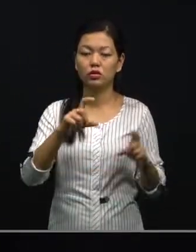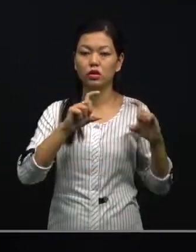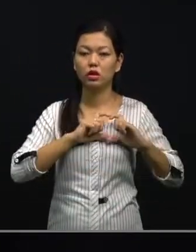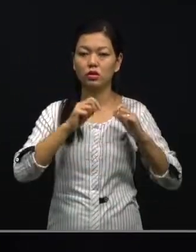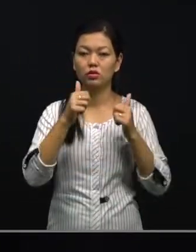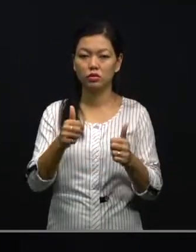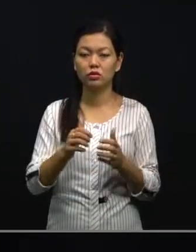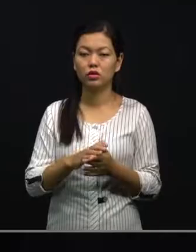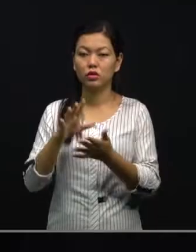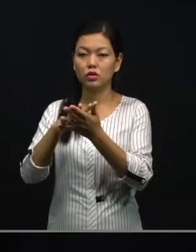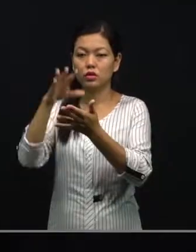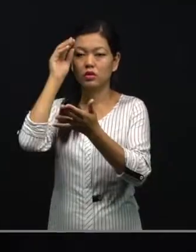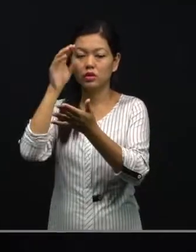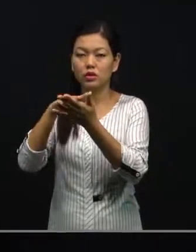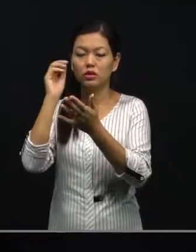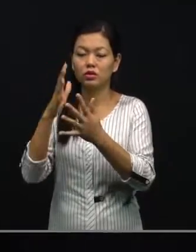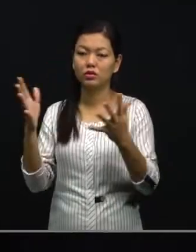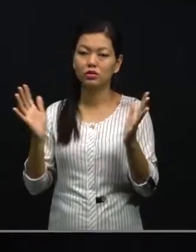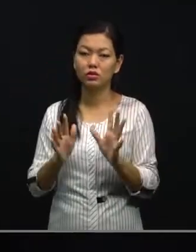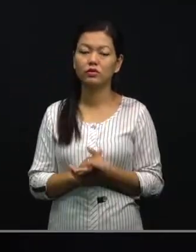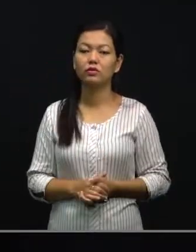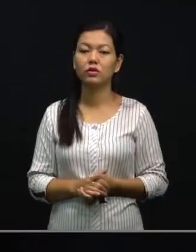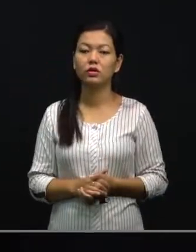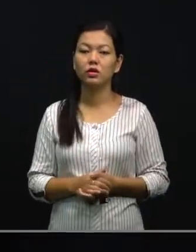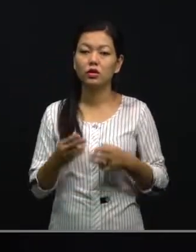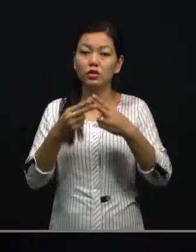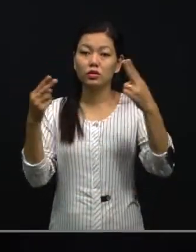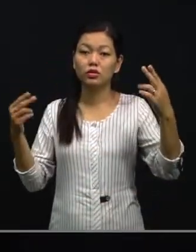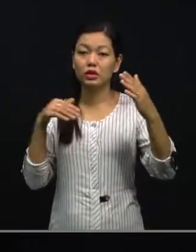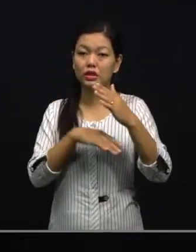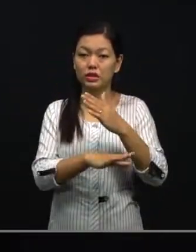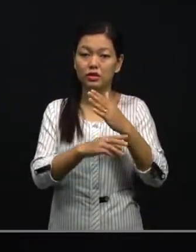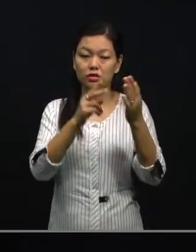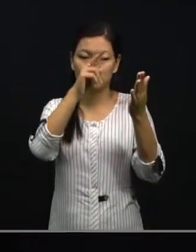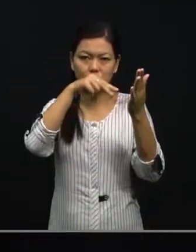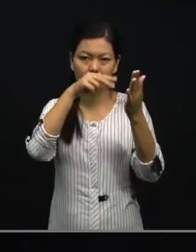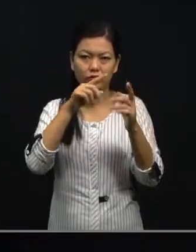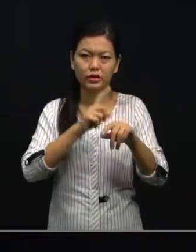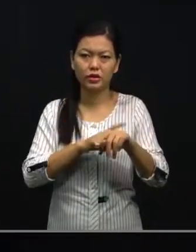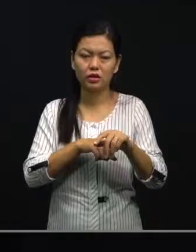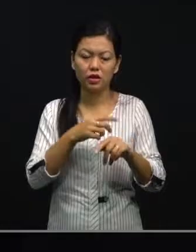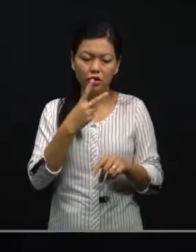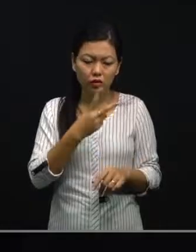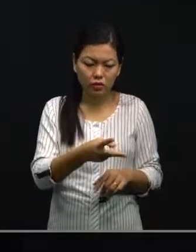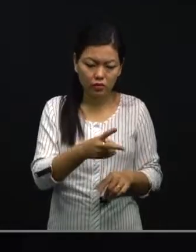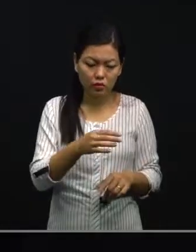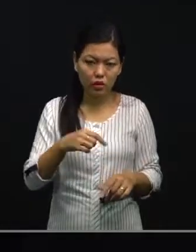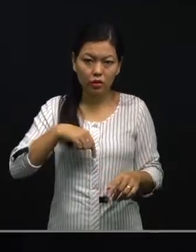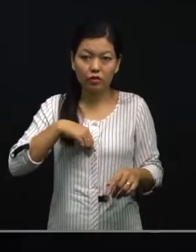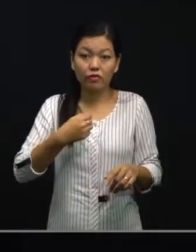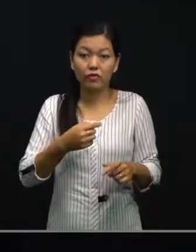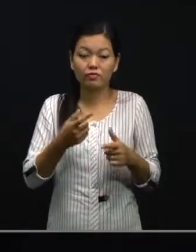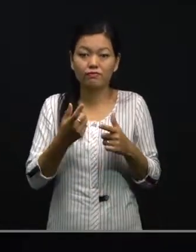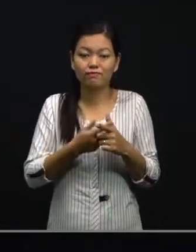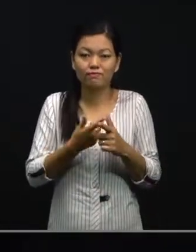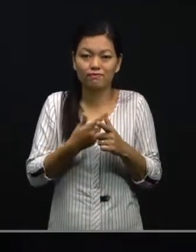said, he has brought out a lot of comedy in the novel. You would find that he is very proud of his heritage, choosing